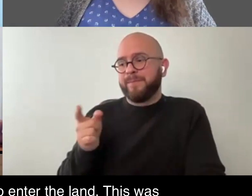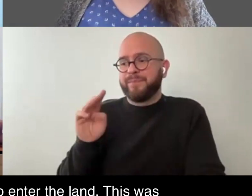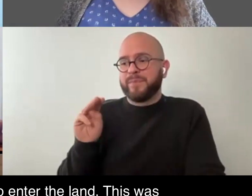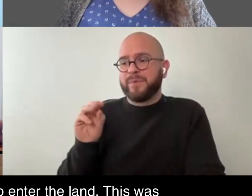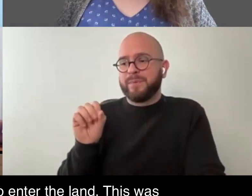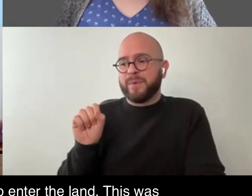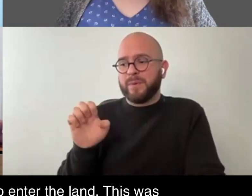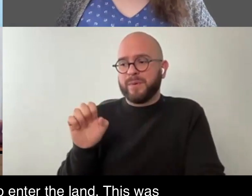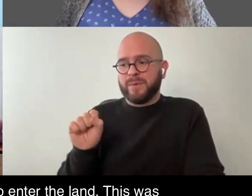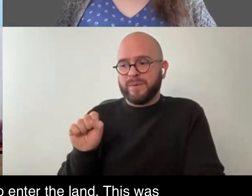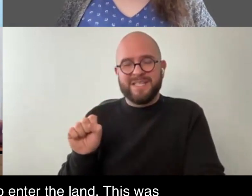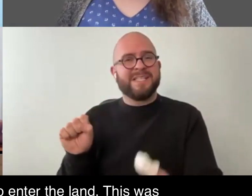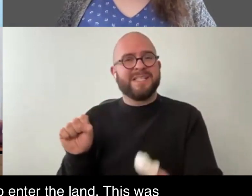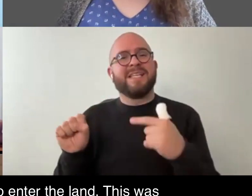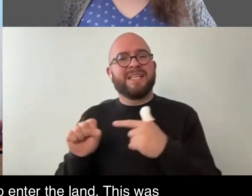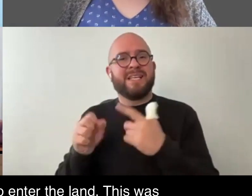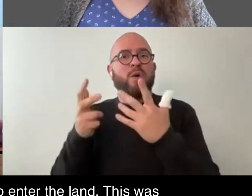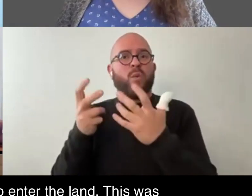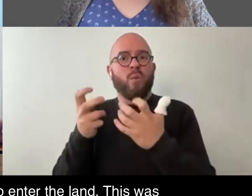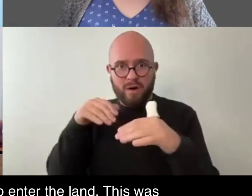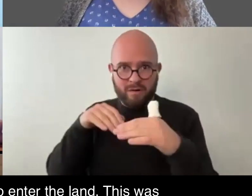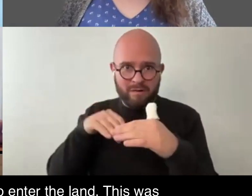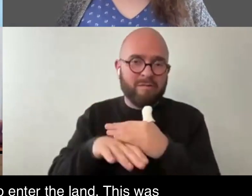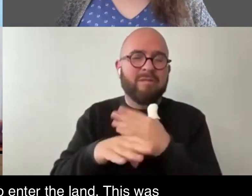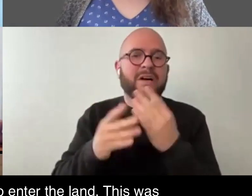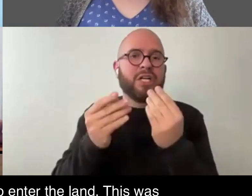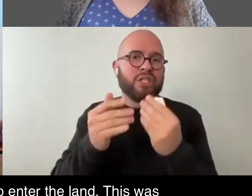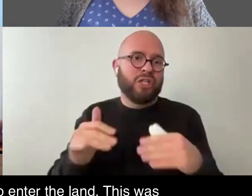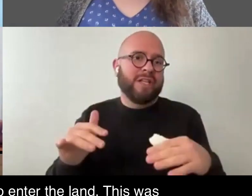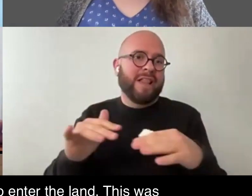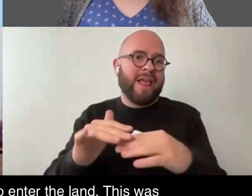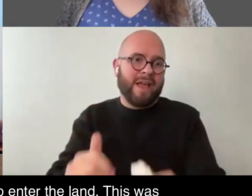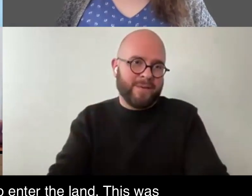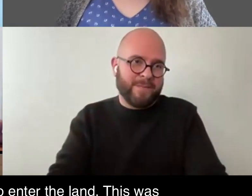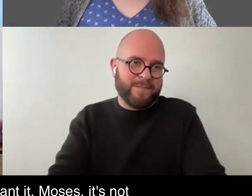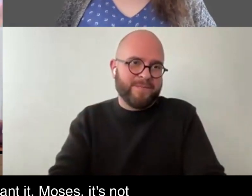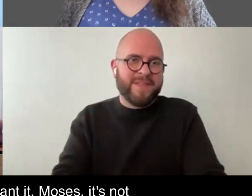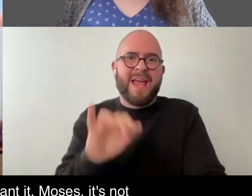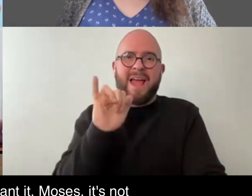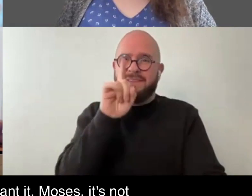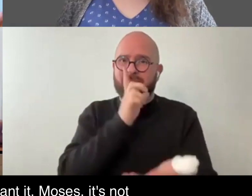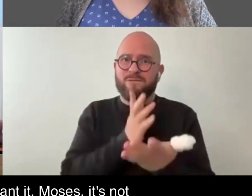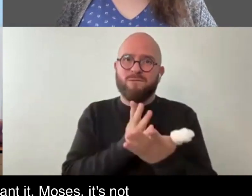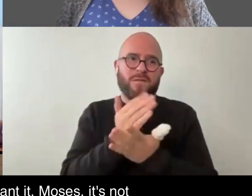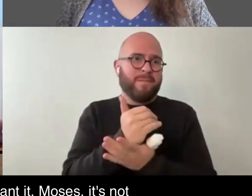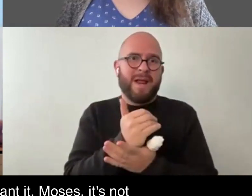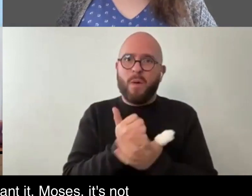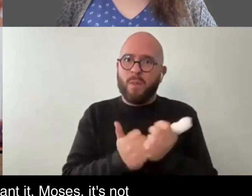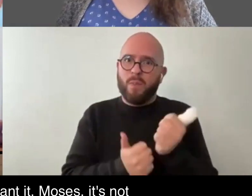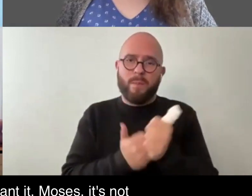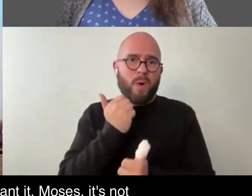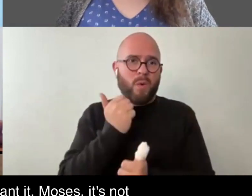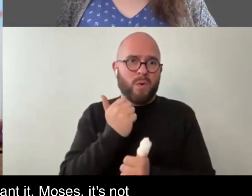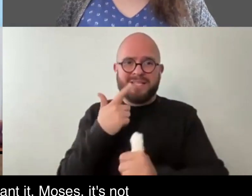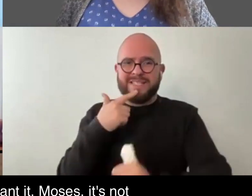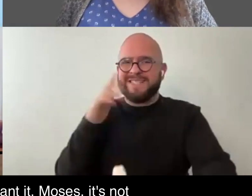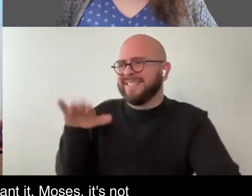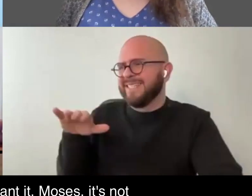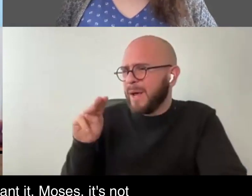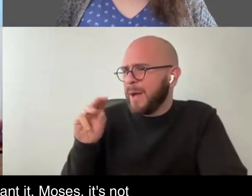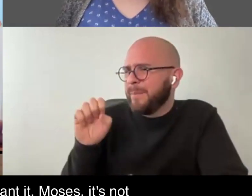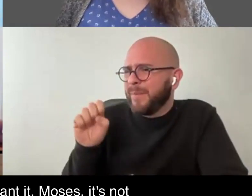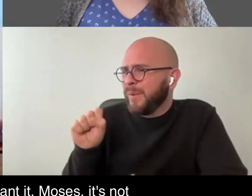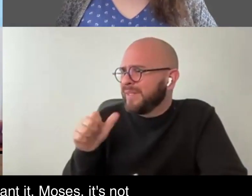wants to enter the land. This was the thing that freaked me out the most. It was like, Moses, don't want it, right? Moses, it's